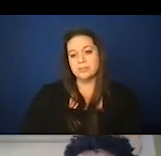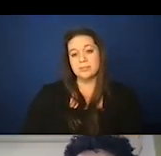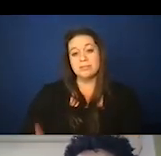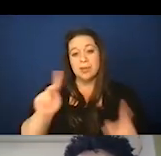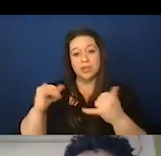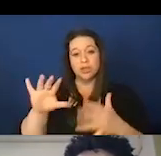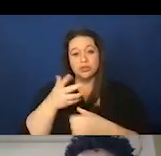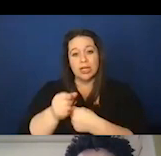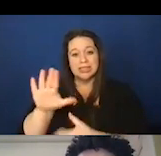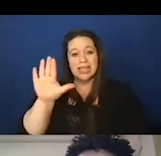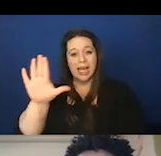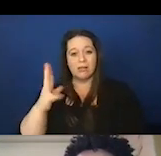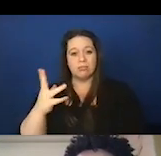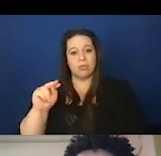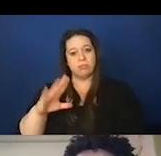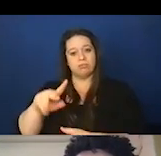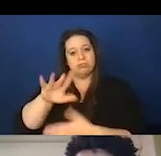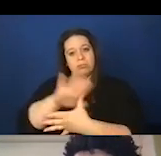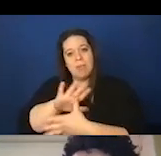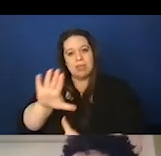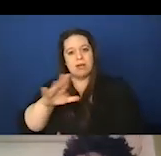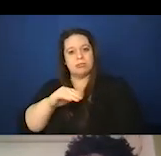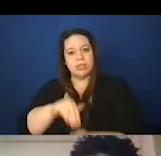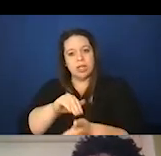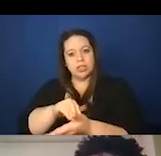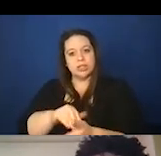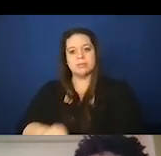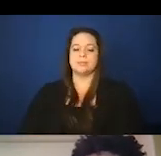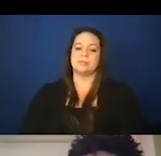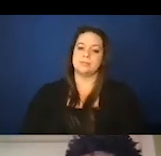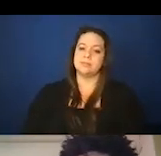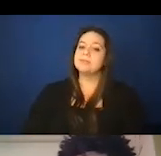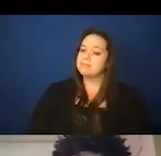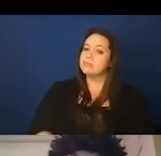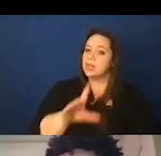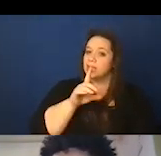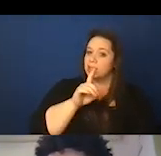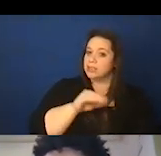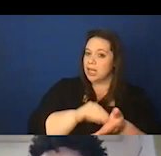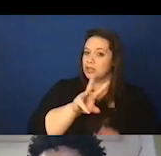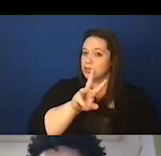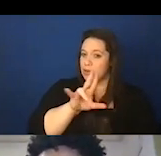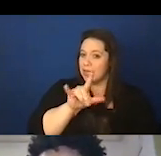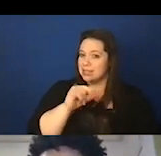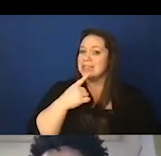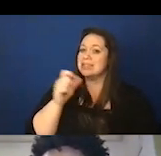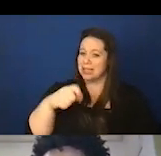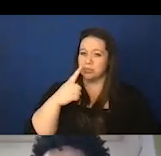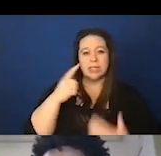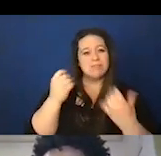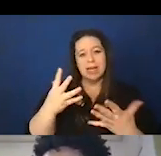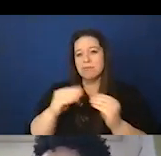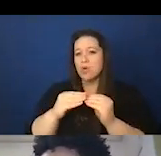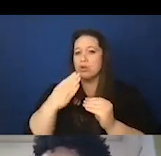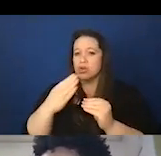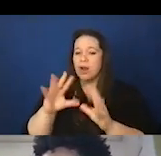doctors. Absolutely. And we need a lot more good family medicine doctors like Dr. Vasquez. And I think my hope for